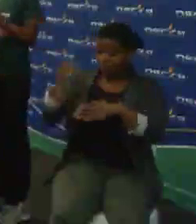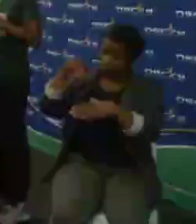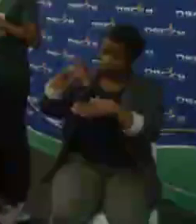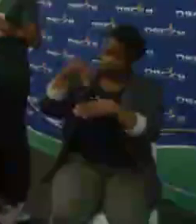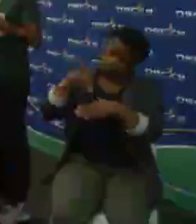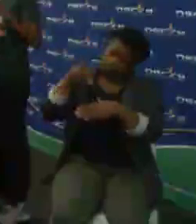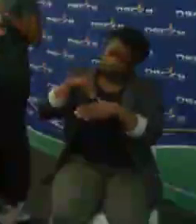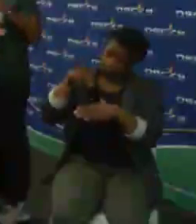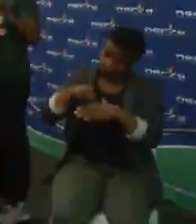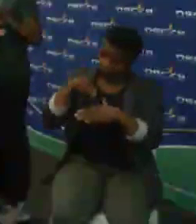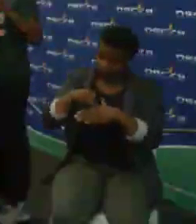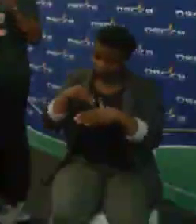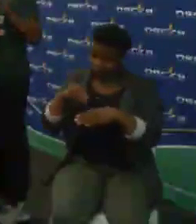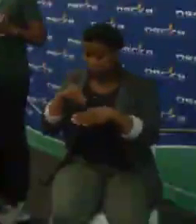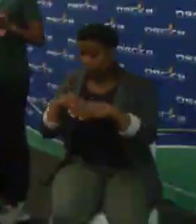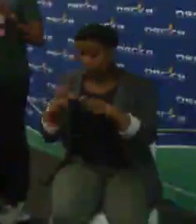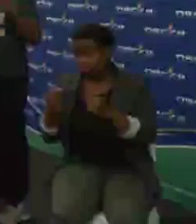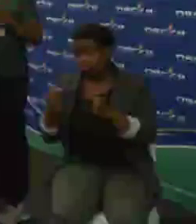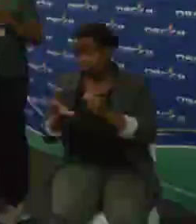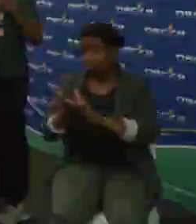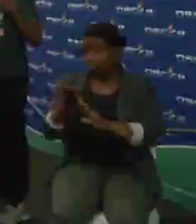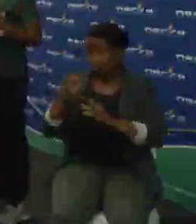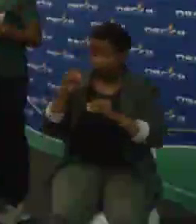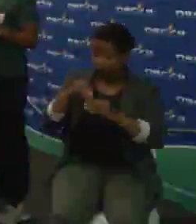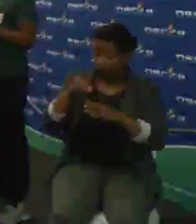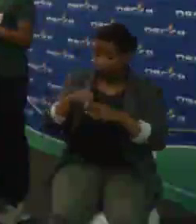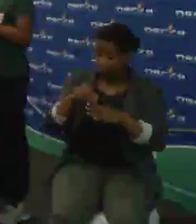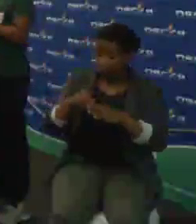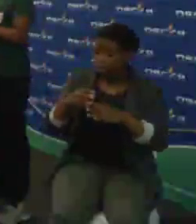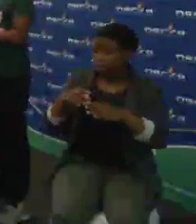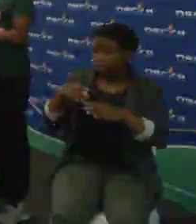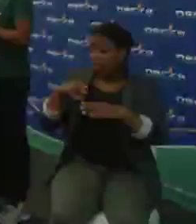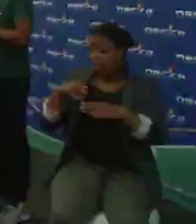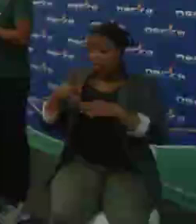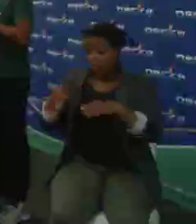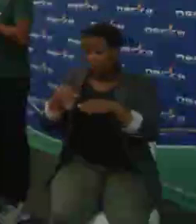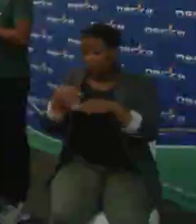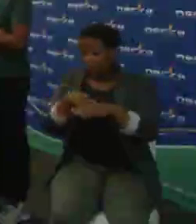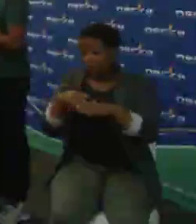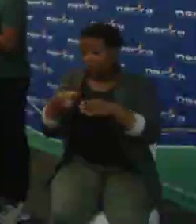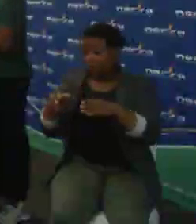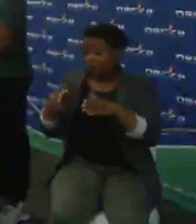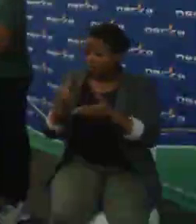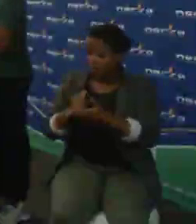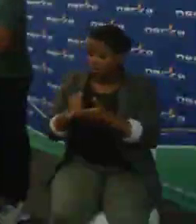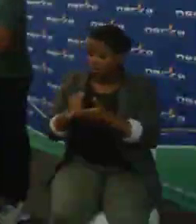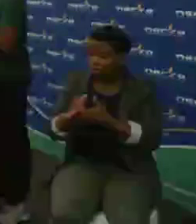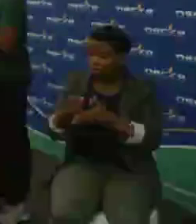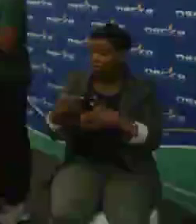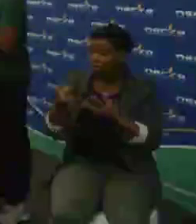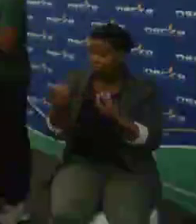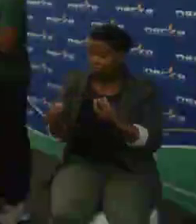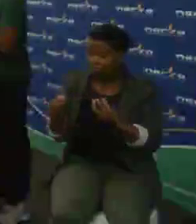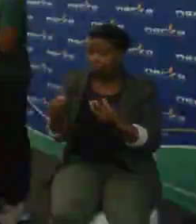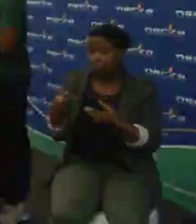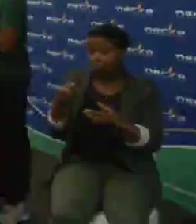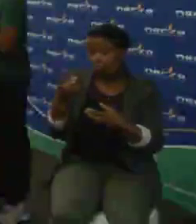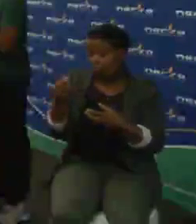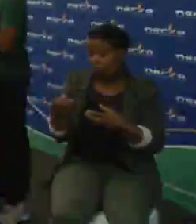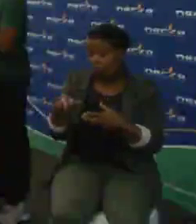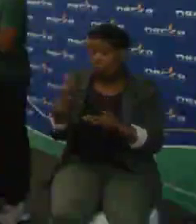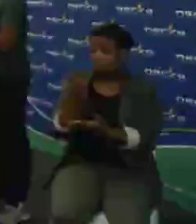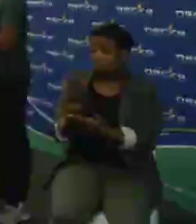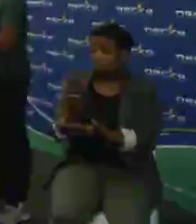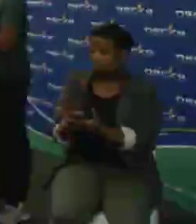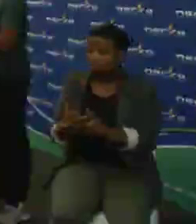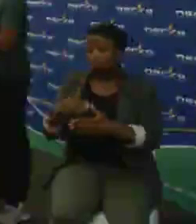or the basis for revenue and tariff setting. We don't have that right now. We have the process